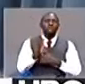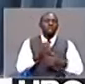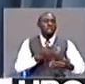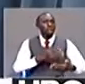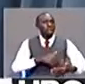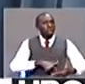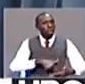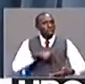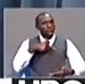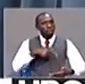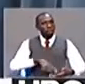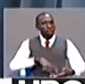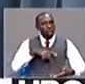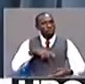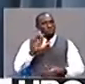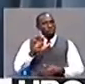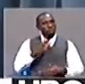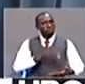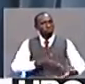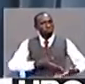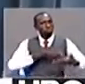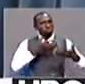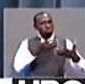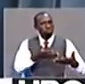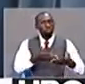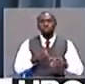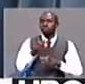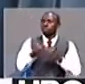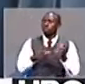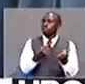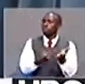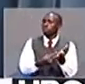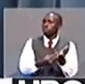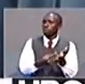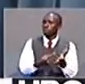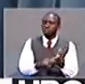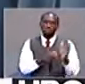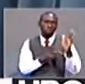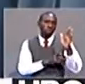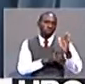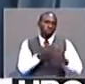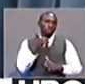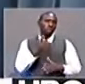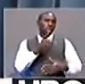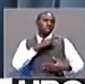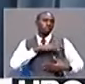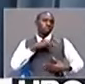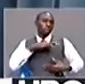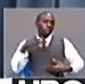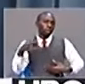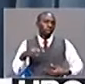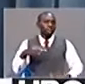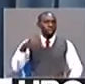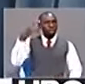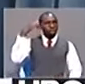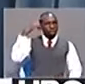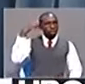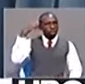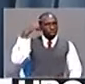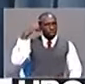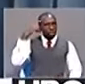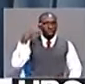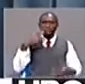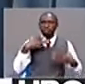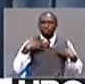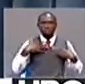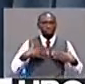people of Uganda to ensure that they develop both spiritually, mentally, and